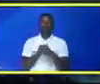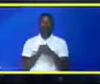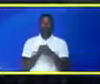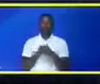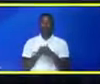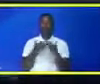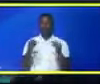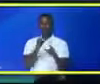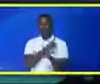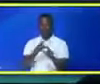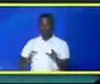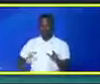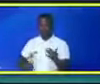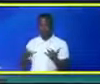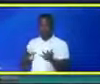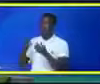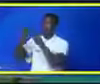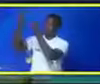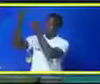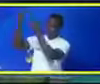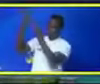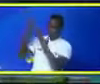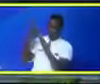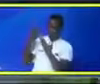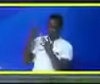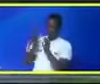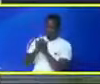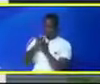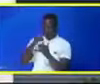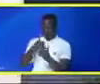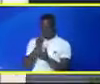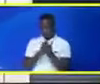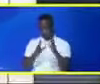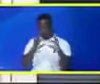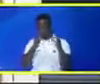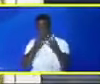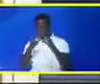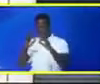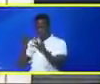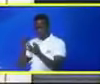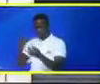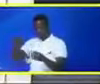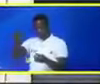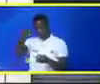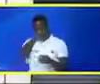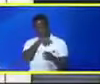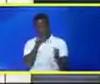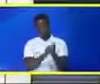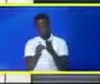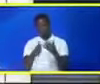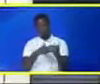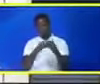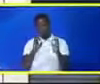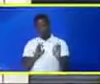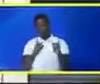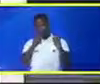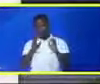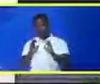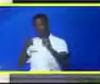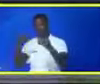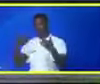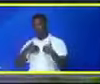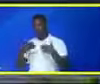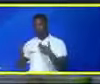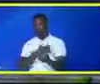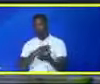The Lord is ministering to me that there are families that no matter how educated they are, the doors